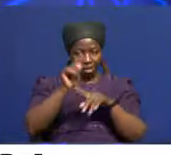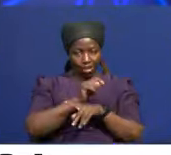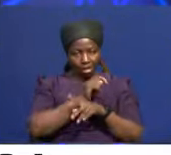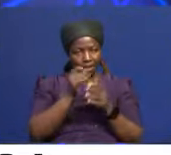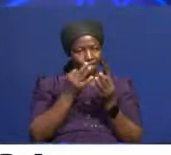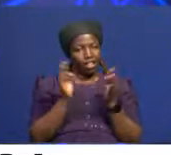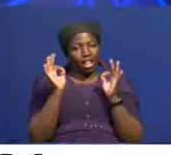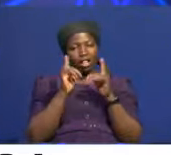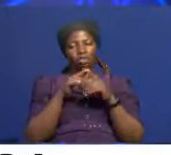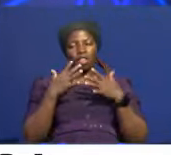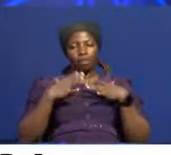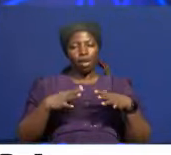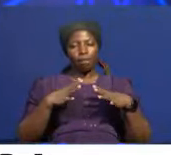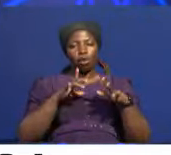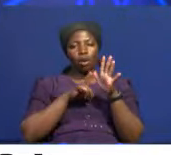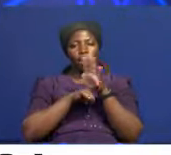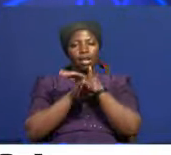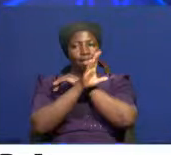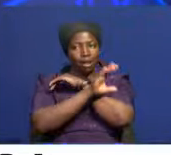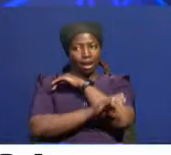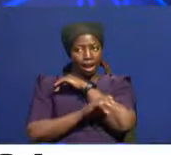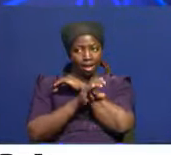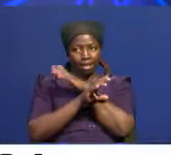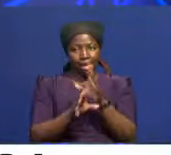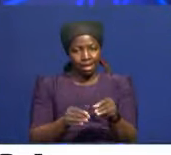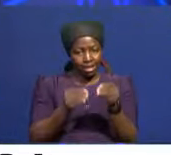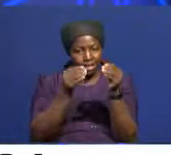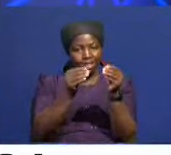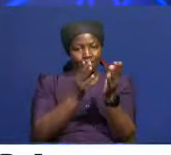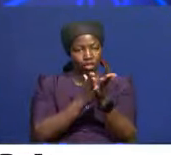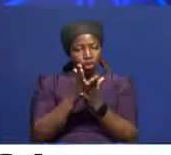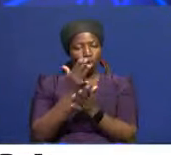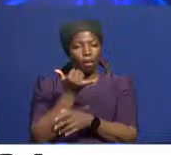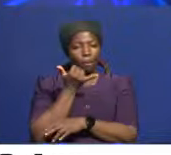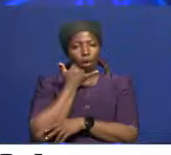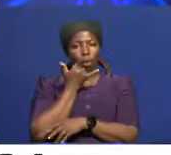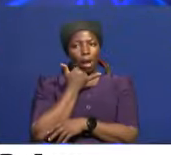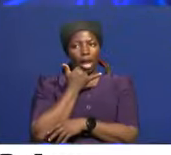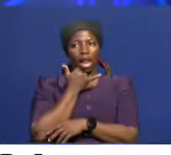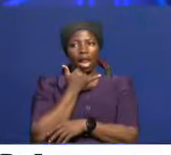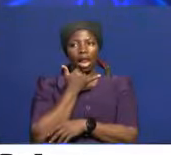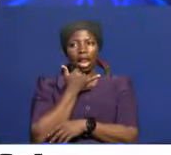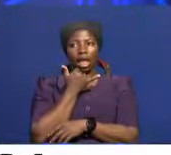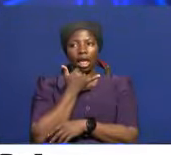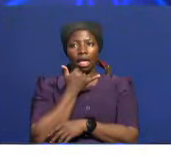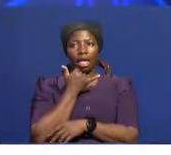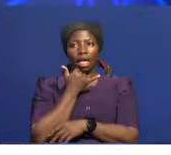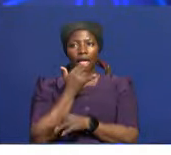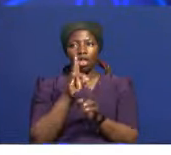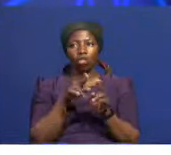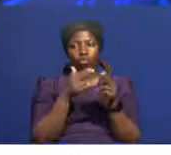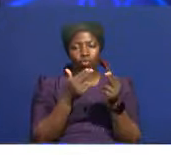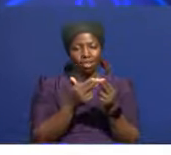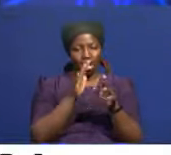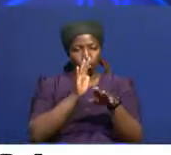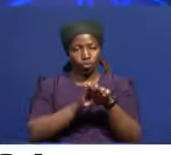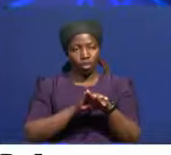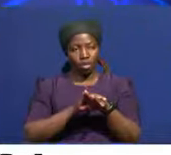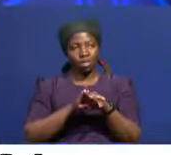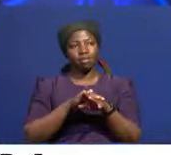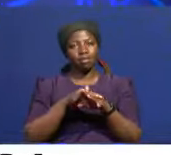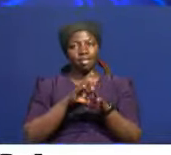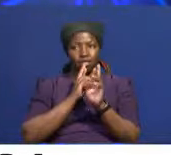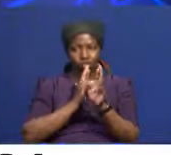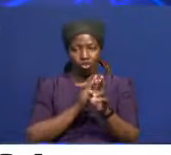citizens across the country, delivered through mobile units. An impressive outcome of this